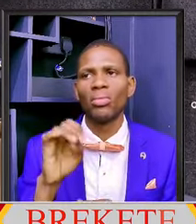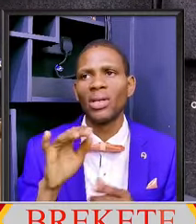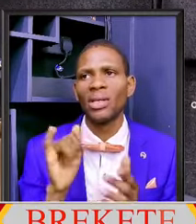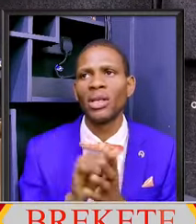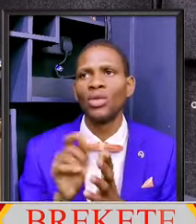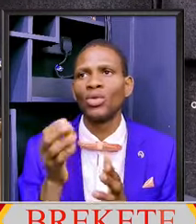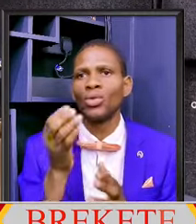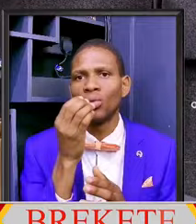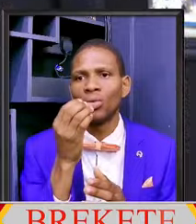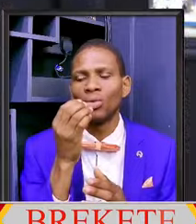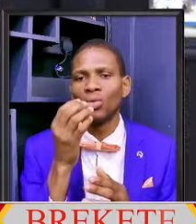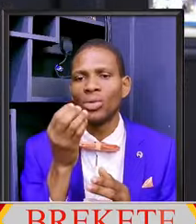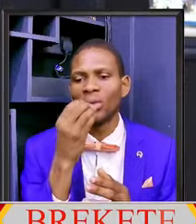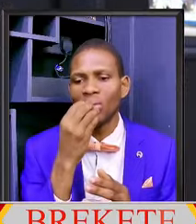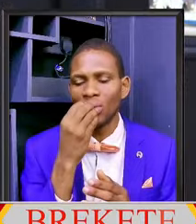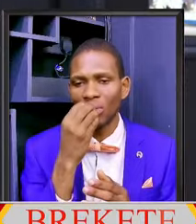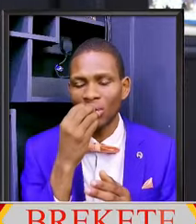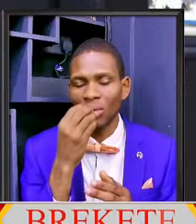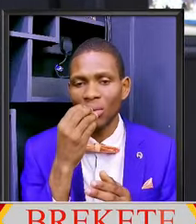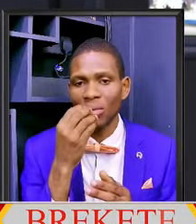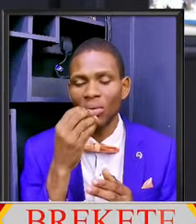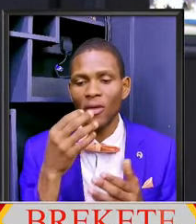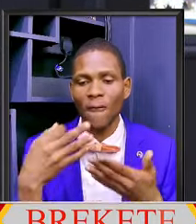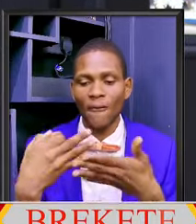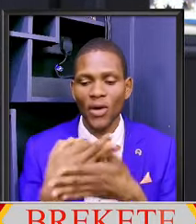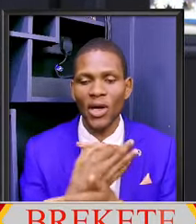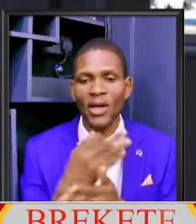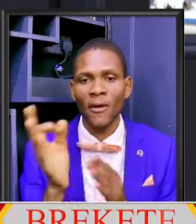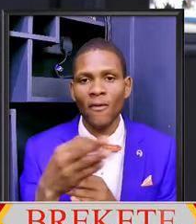chop fresh fish pepper soup.